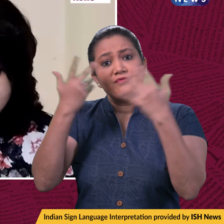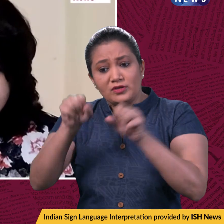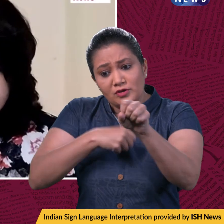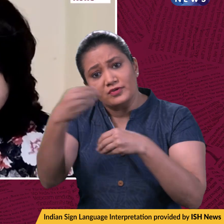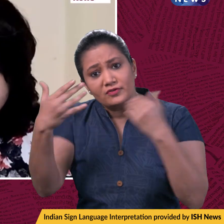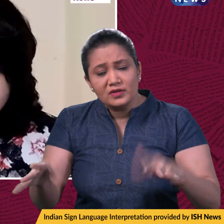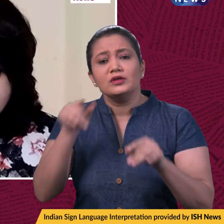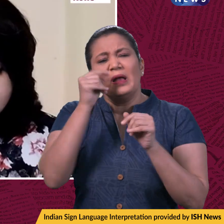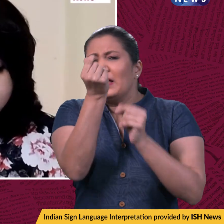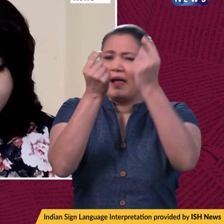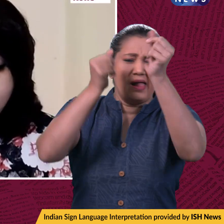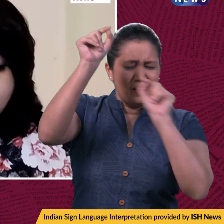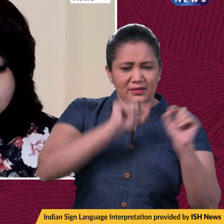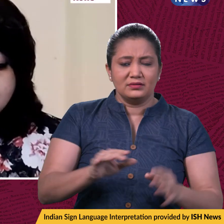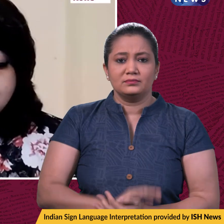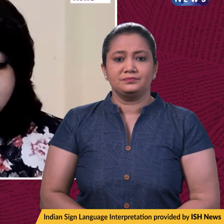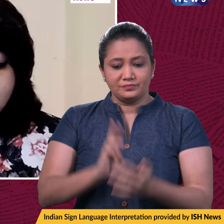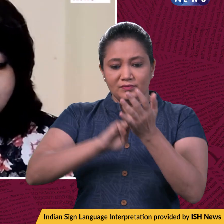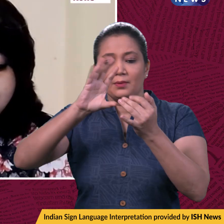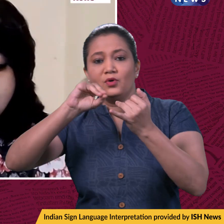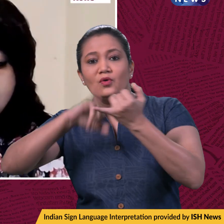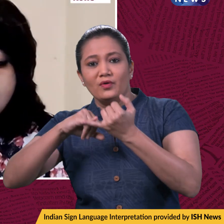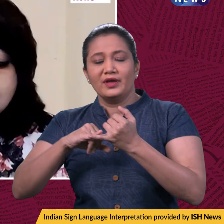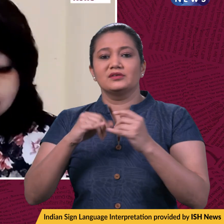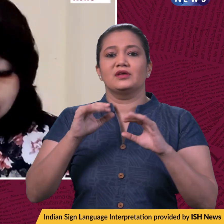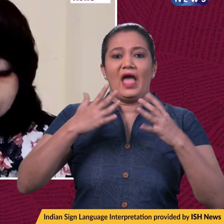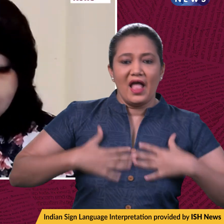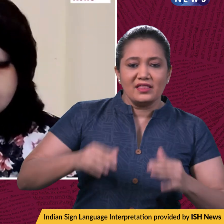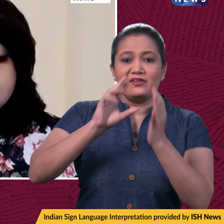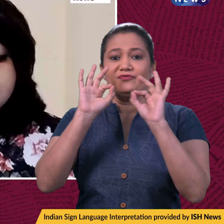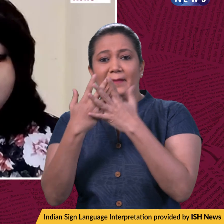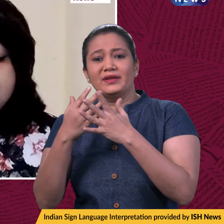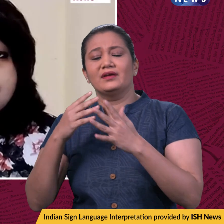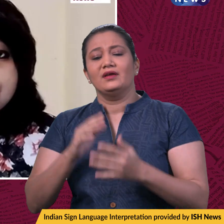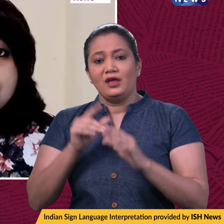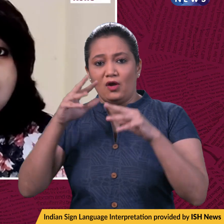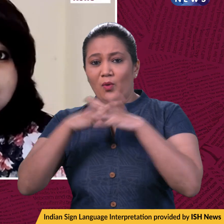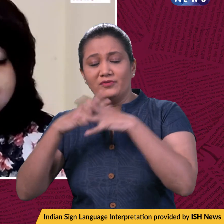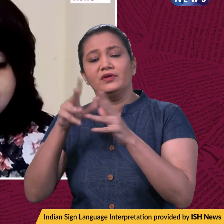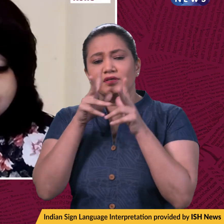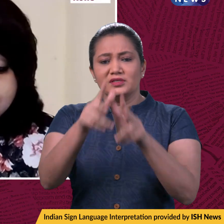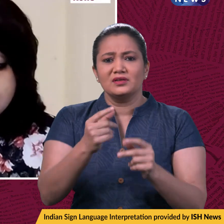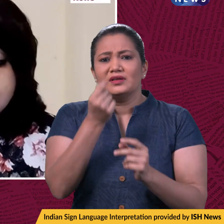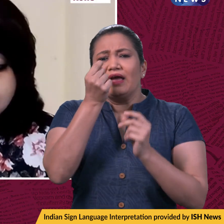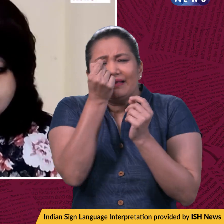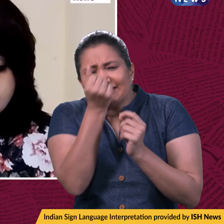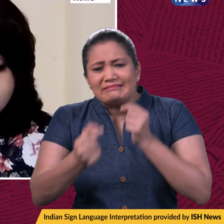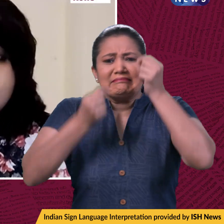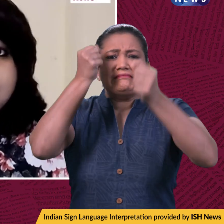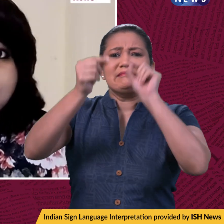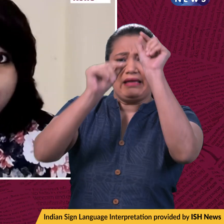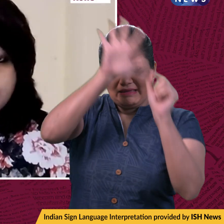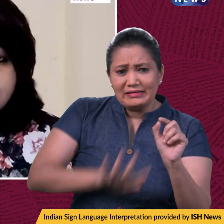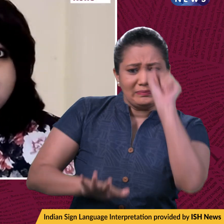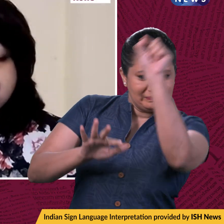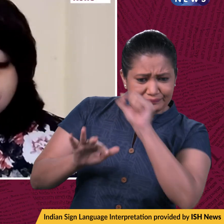written reply, Minister of State for Health and Family Welfare has said that the occasional isolated cases were,